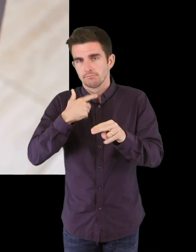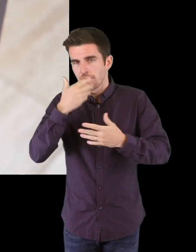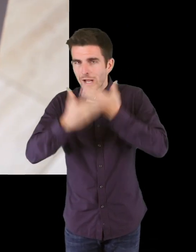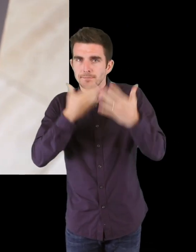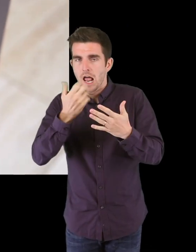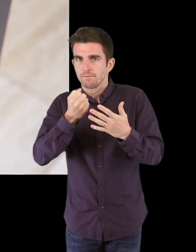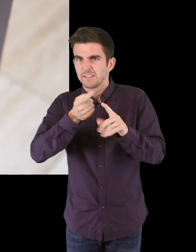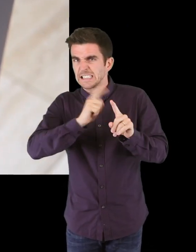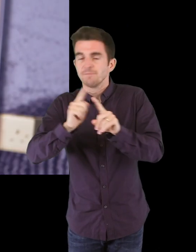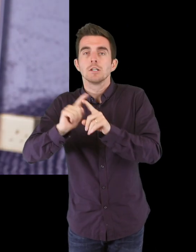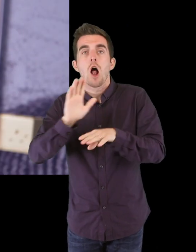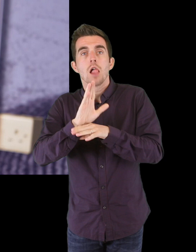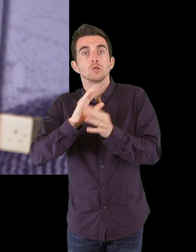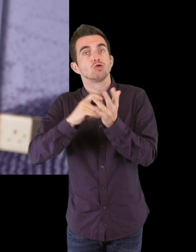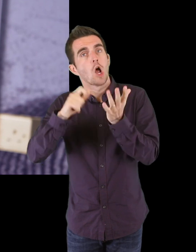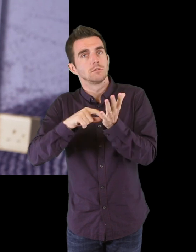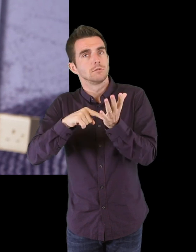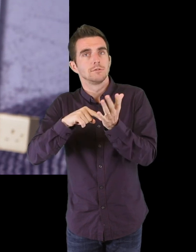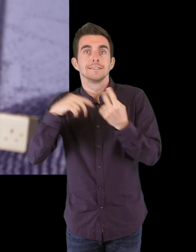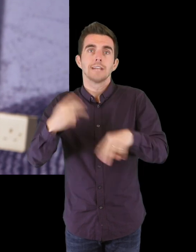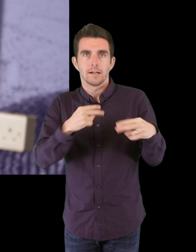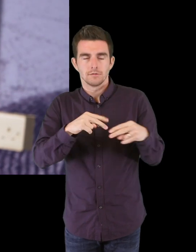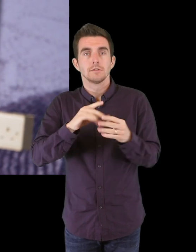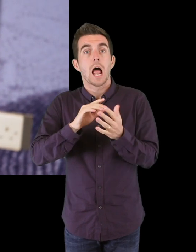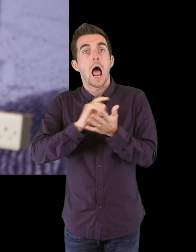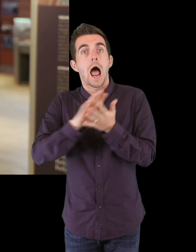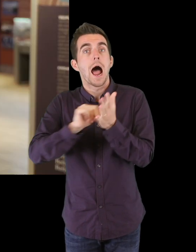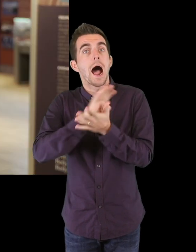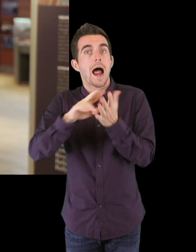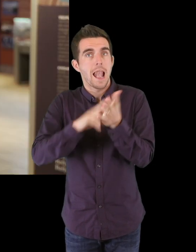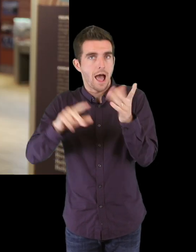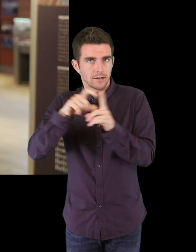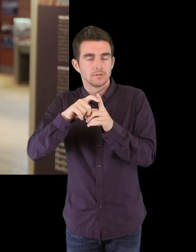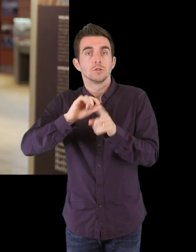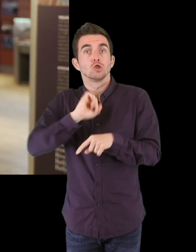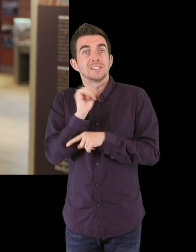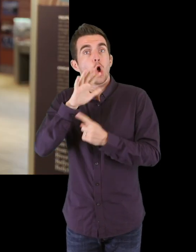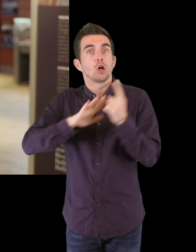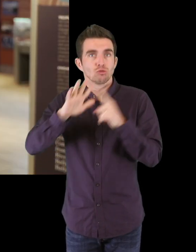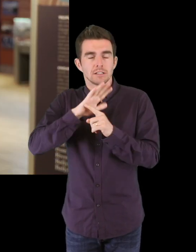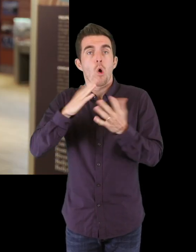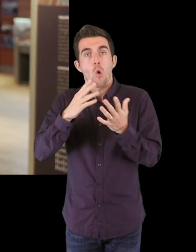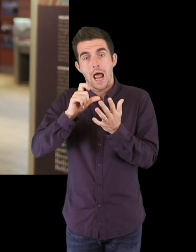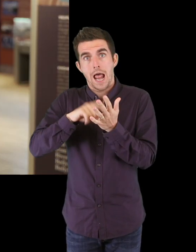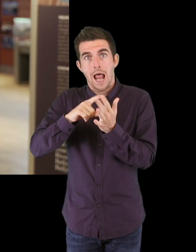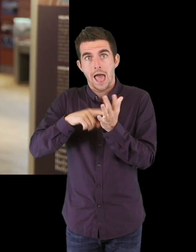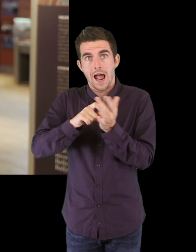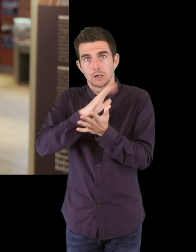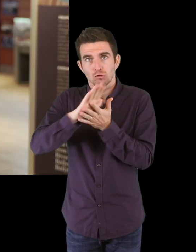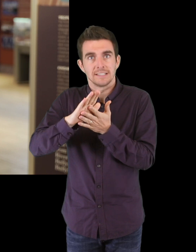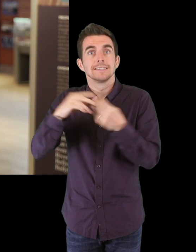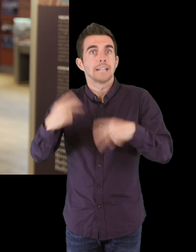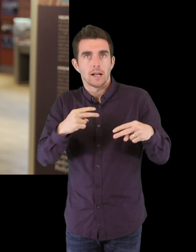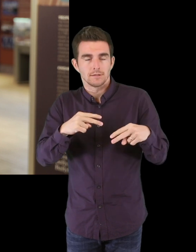that there are two distinct Ulster Scots dance traditions: Highland dancing and Scottish country or ceilidh dancing.